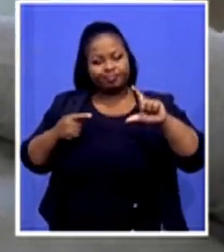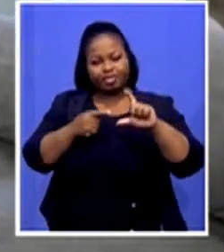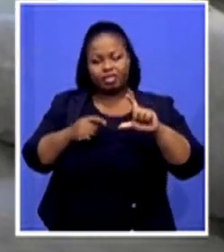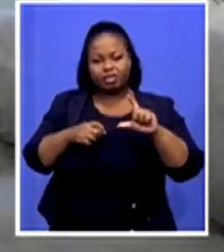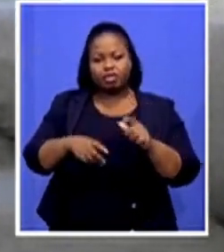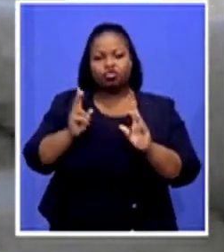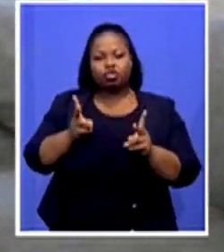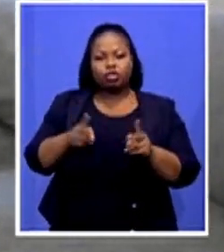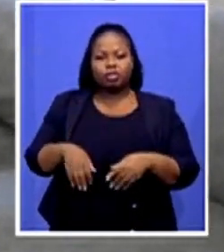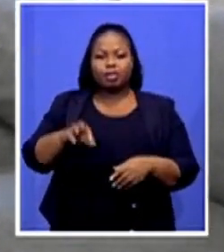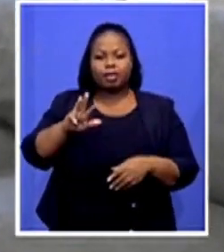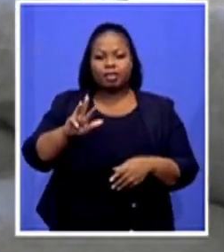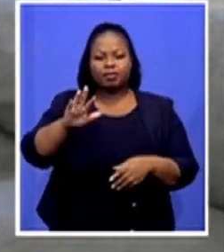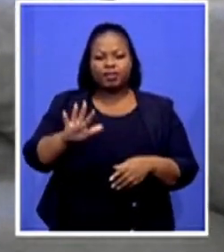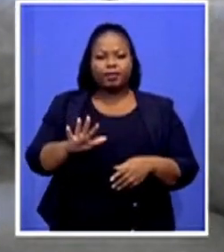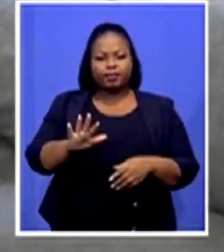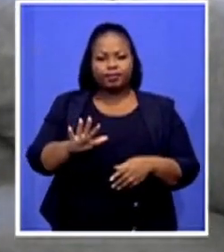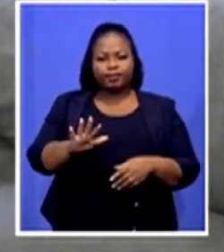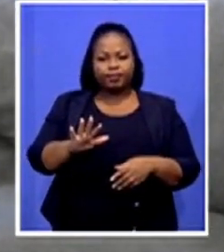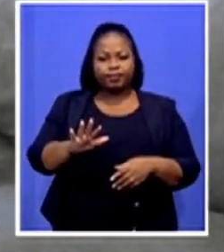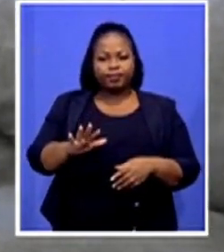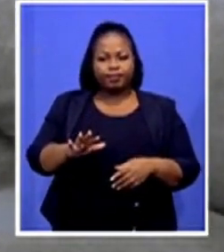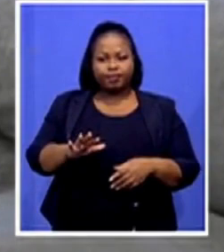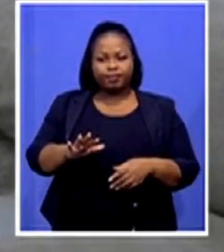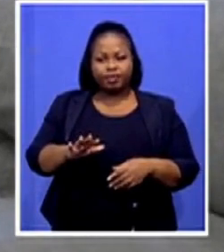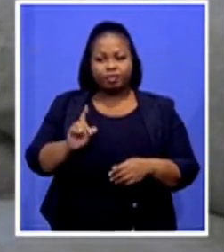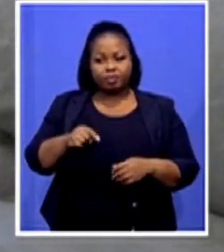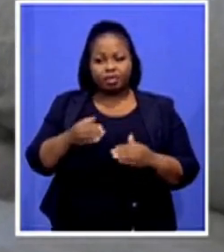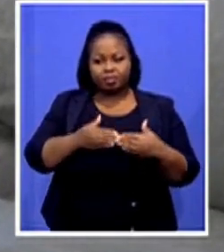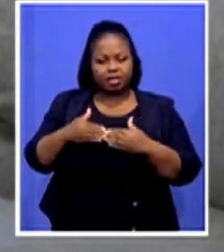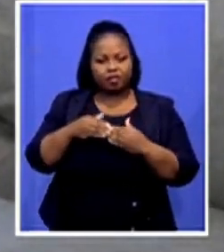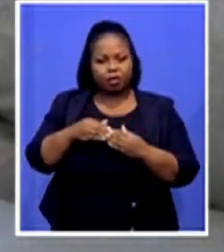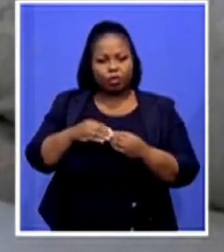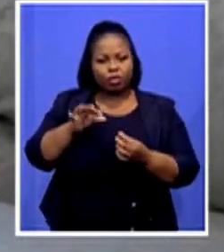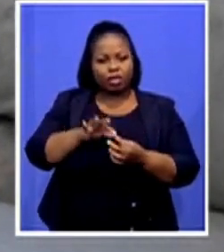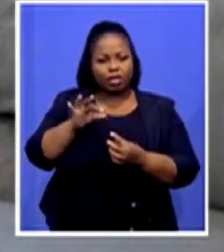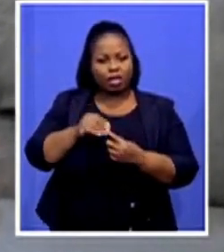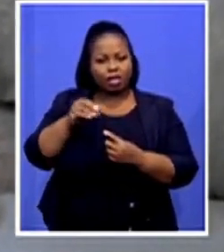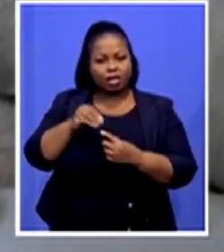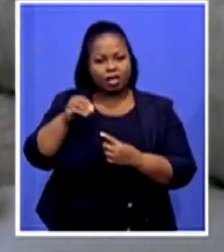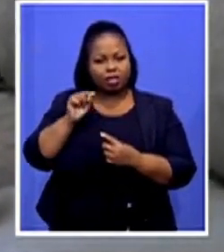when we're working with the vaccine. So we would first clean the spot nicely,